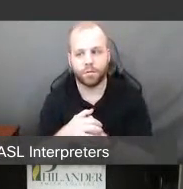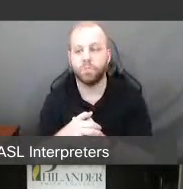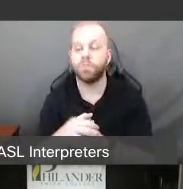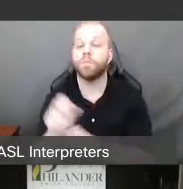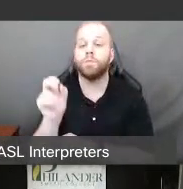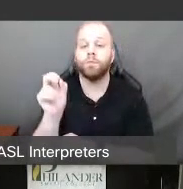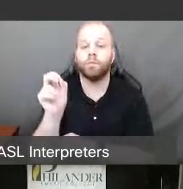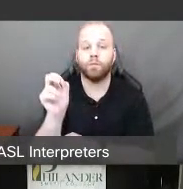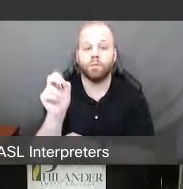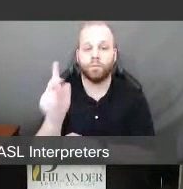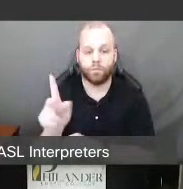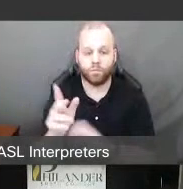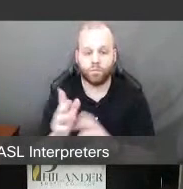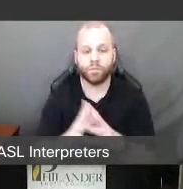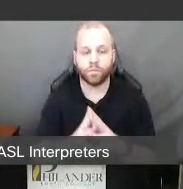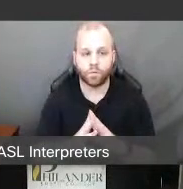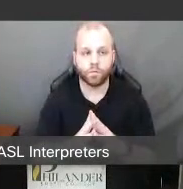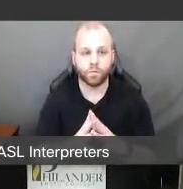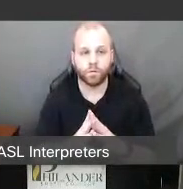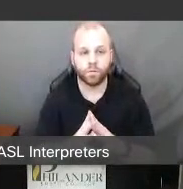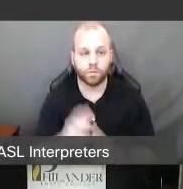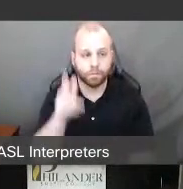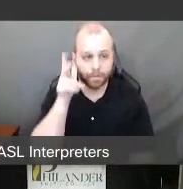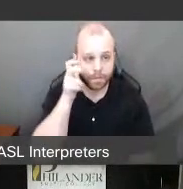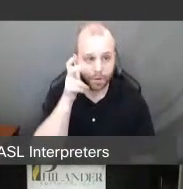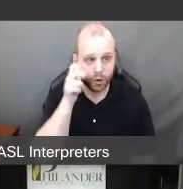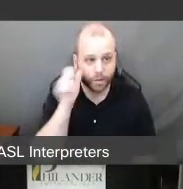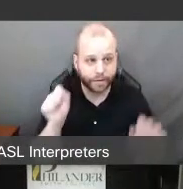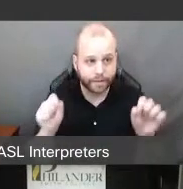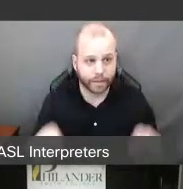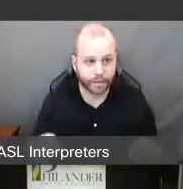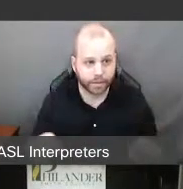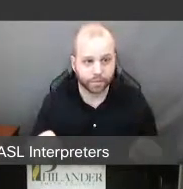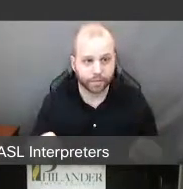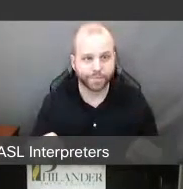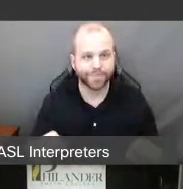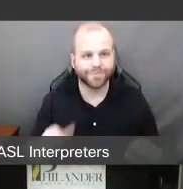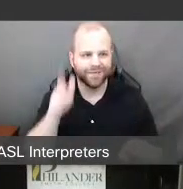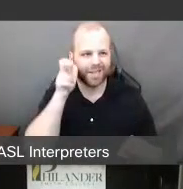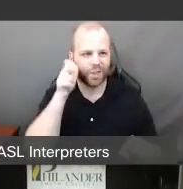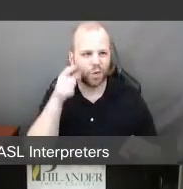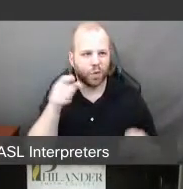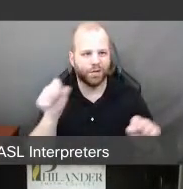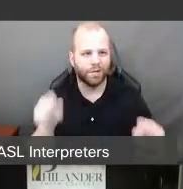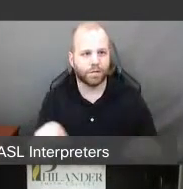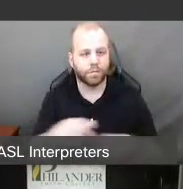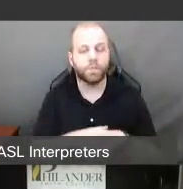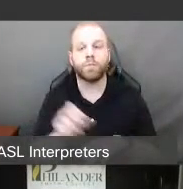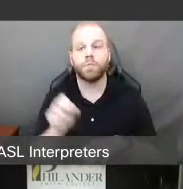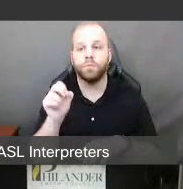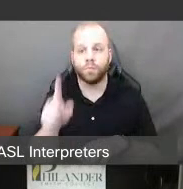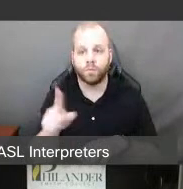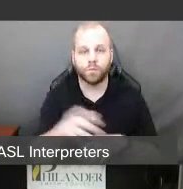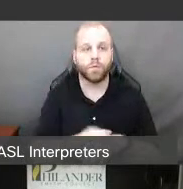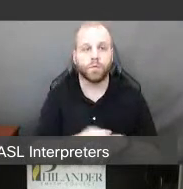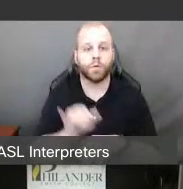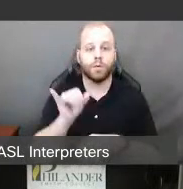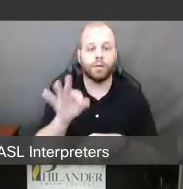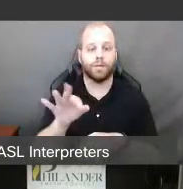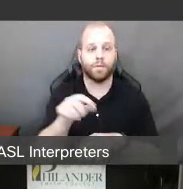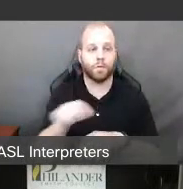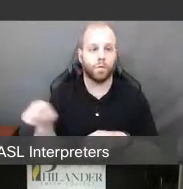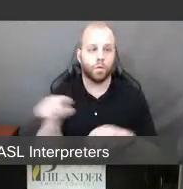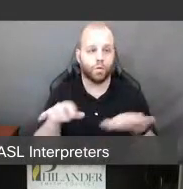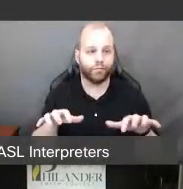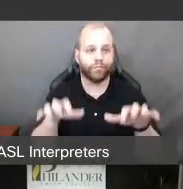Okay. Yes, if you can hear me. Okay, yeah, we got you, Vogel. Let's see, if you're in the audience and